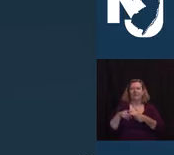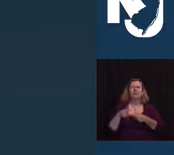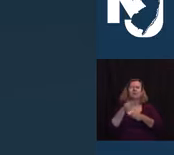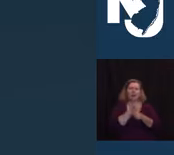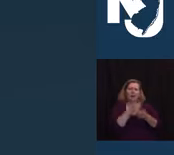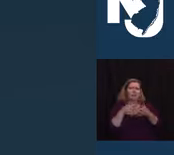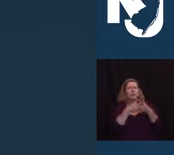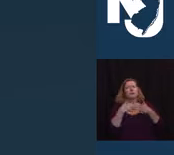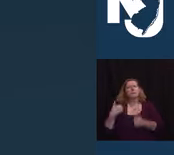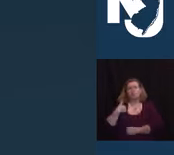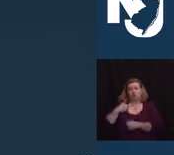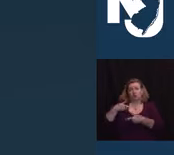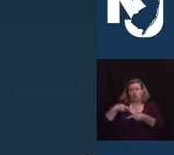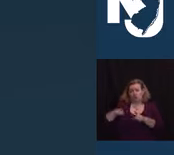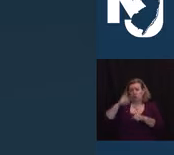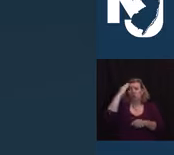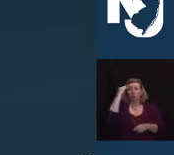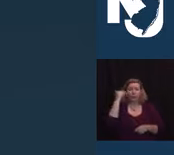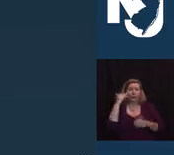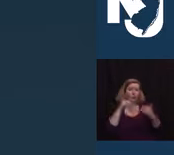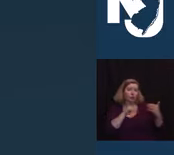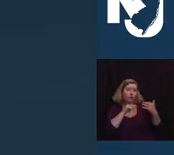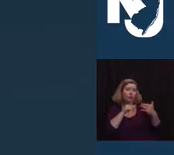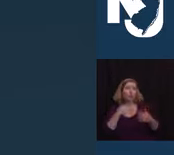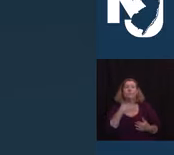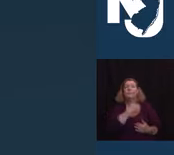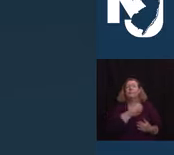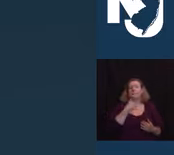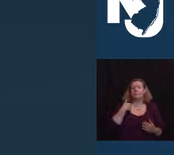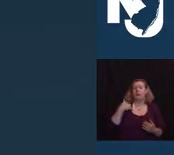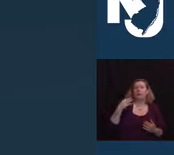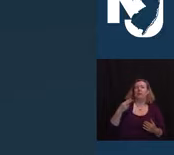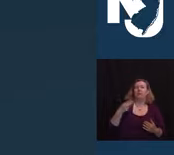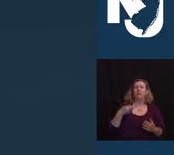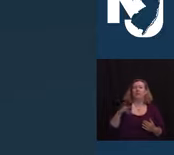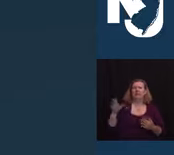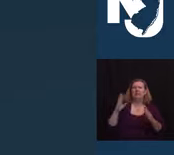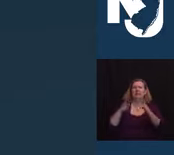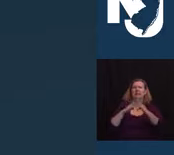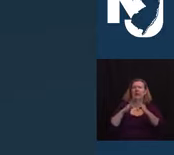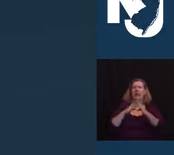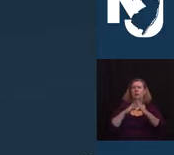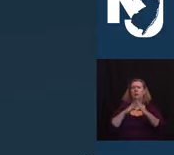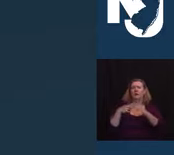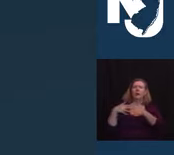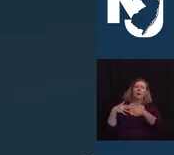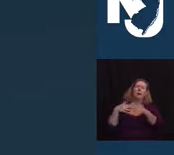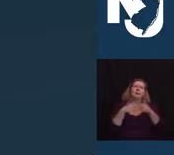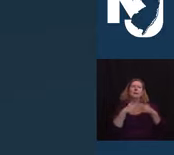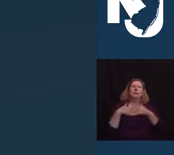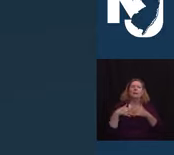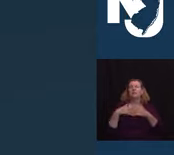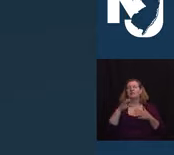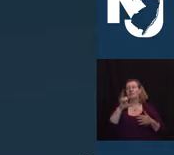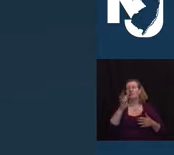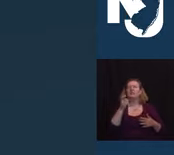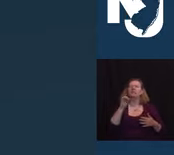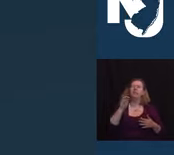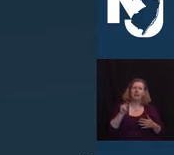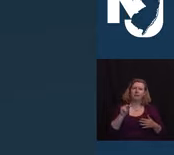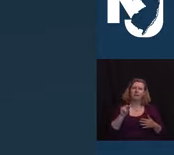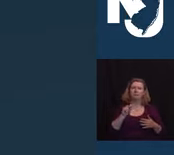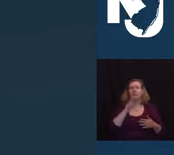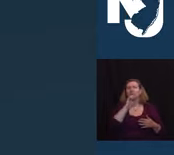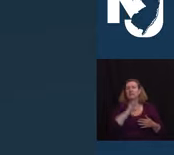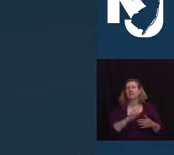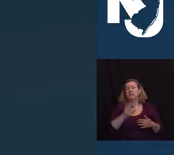conflict and a member of the Haddonfield American Legion Post 38. Fritz was 92 years old when he passed. Fritz